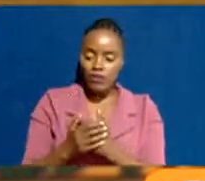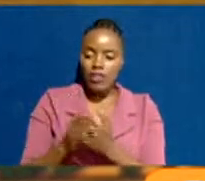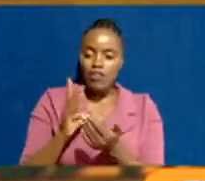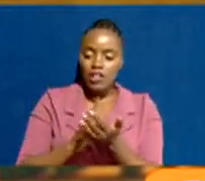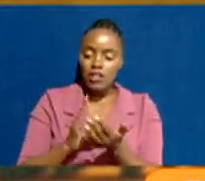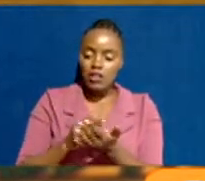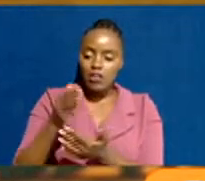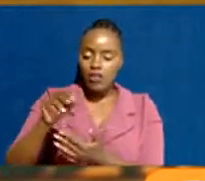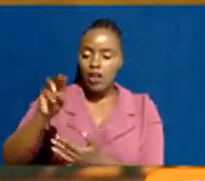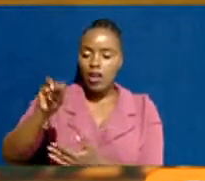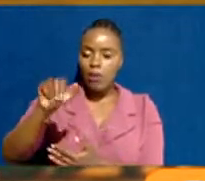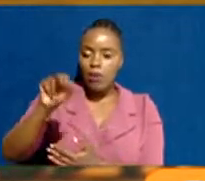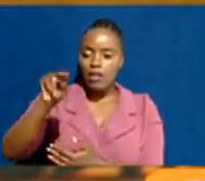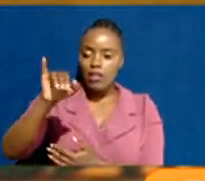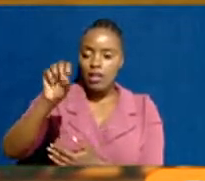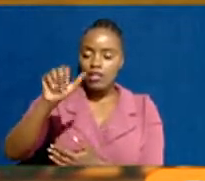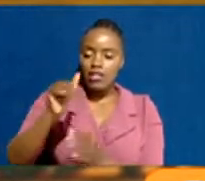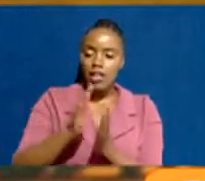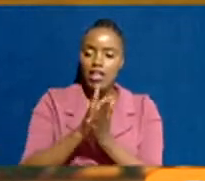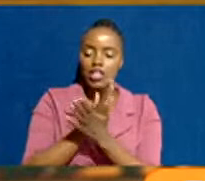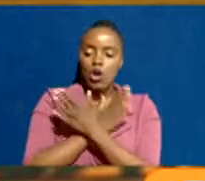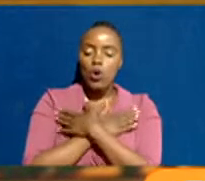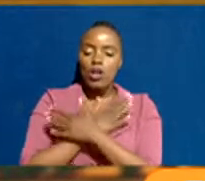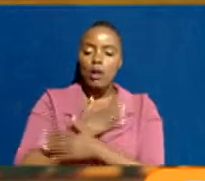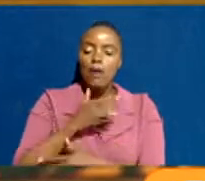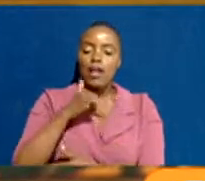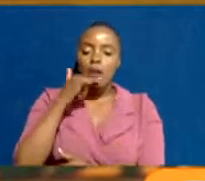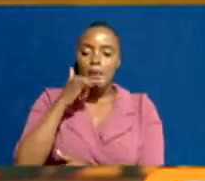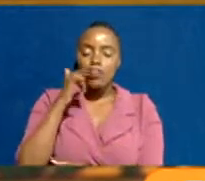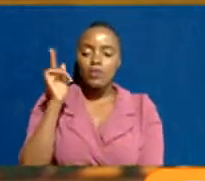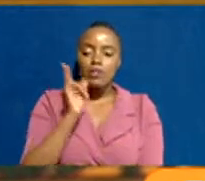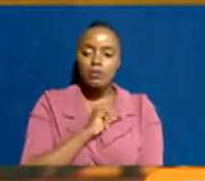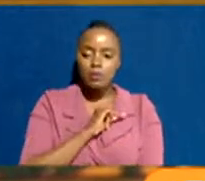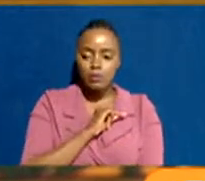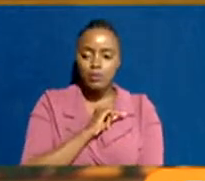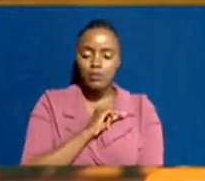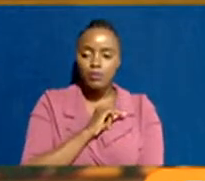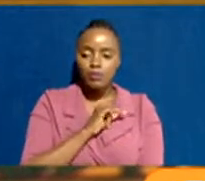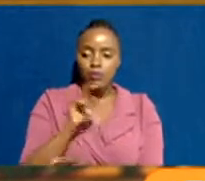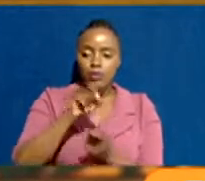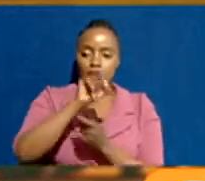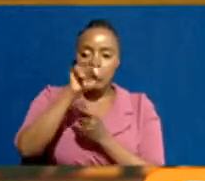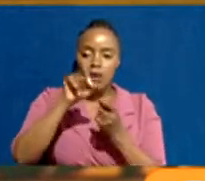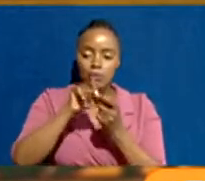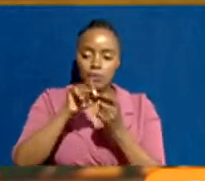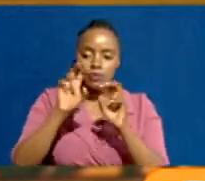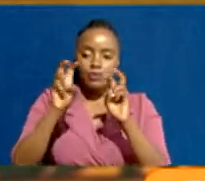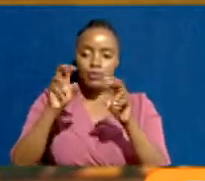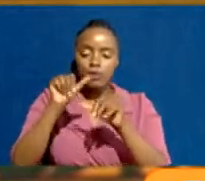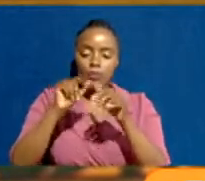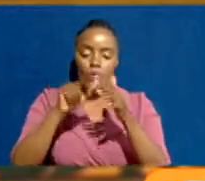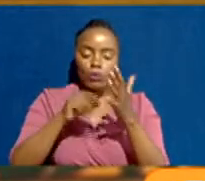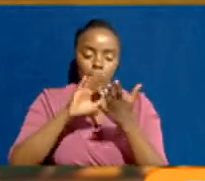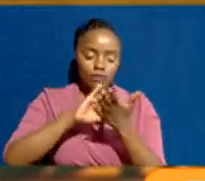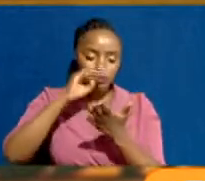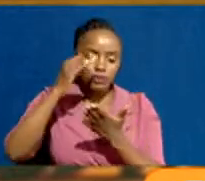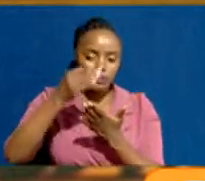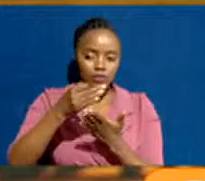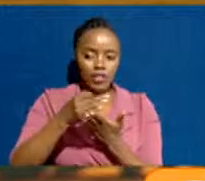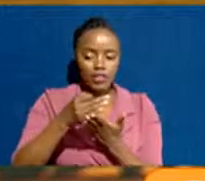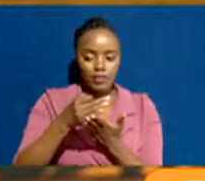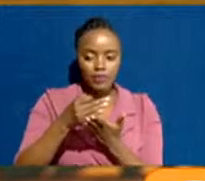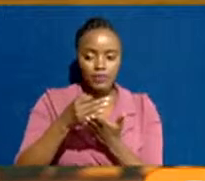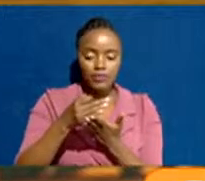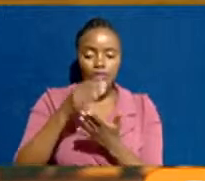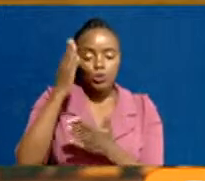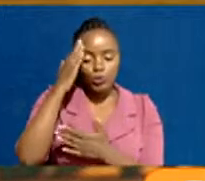Daktari Manyasa and my colleague Williams had mentioned, particularly on the issues of funding.